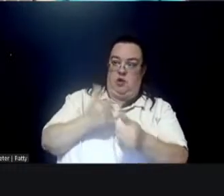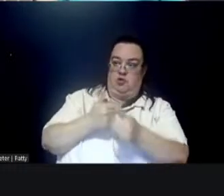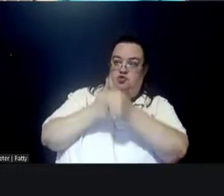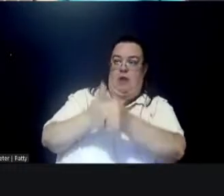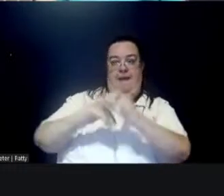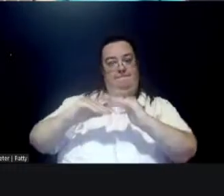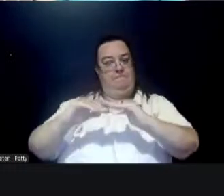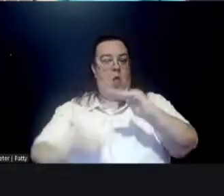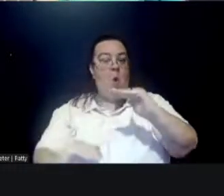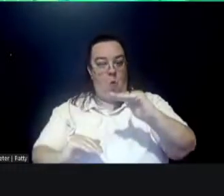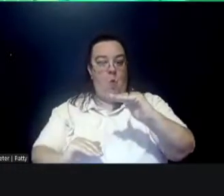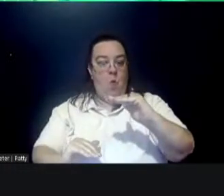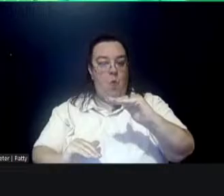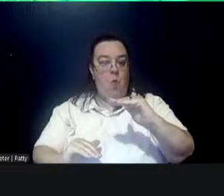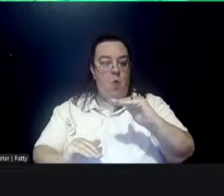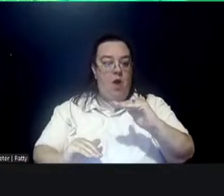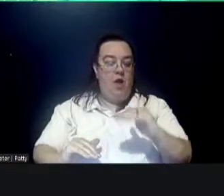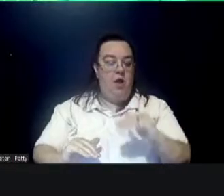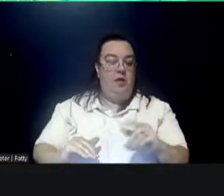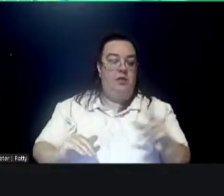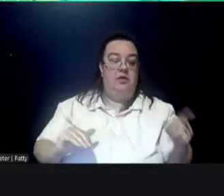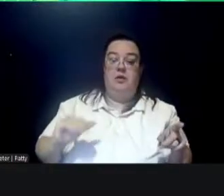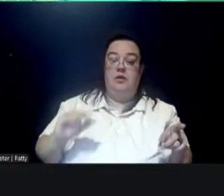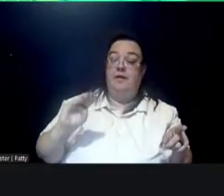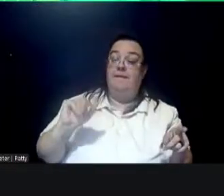amounts. Thank you, Mr. Galloway,